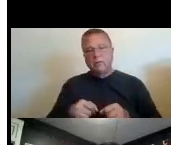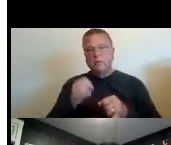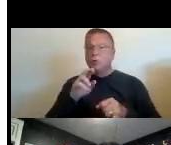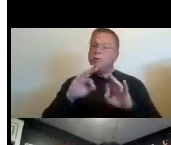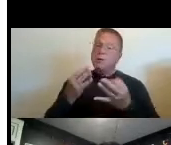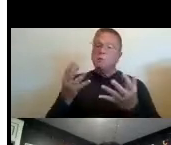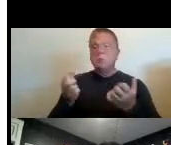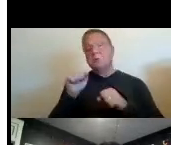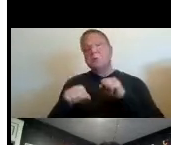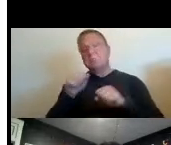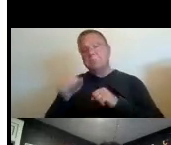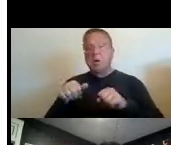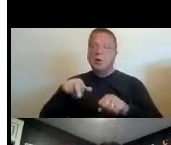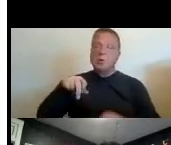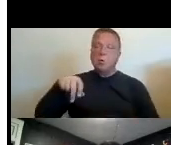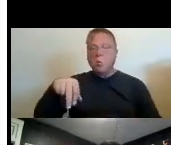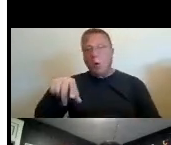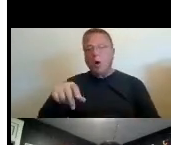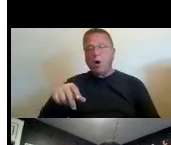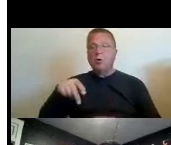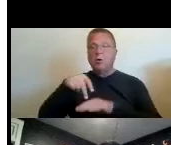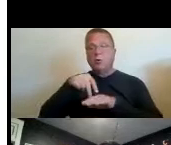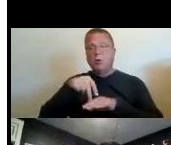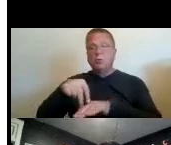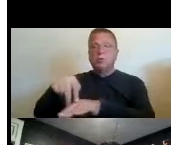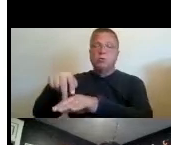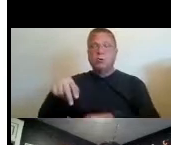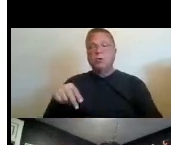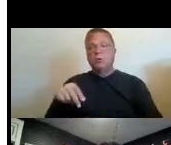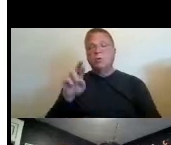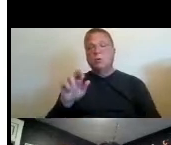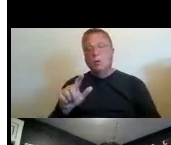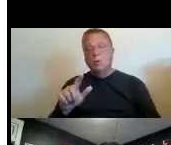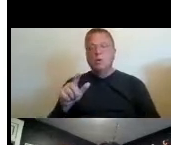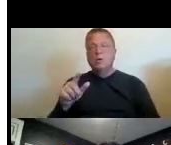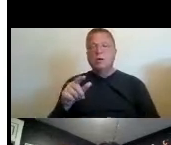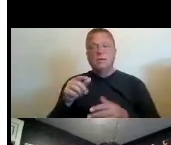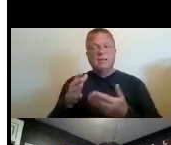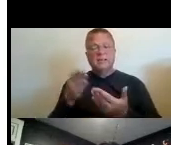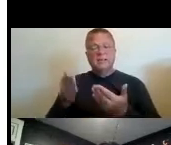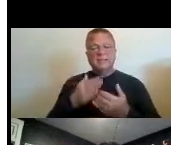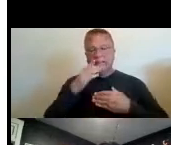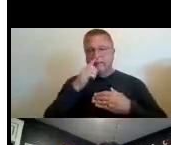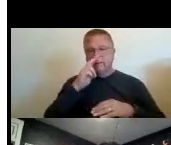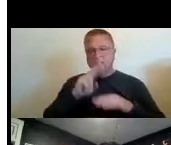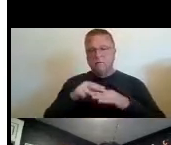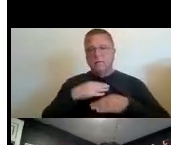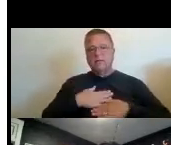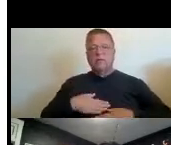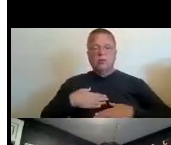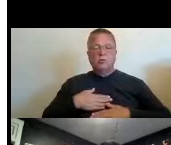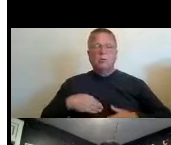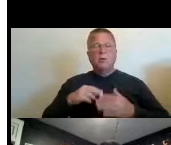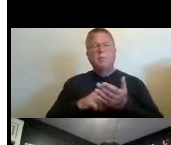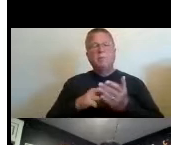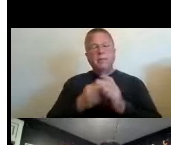bike or roll from wherever they are to their destination, that it's easy and enjoyable for them to do so. That means that there's a